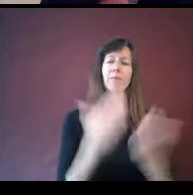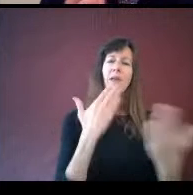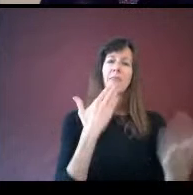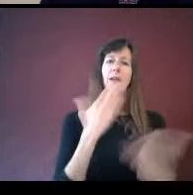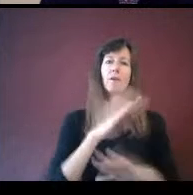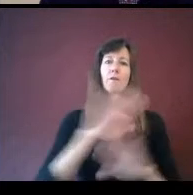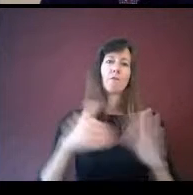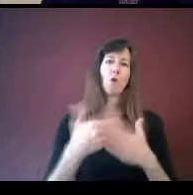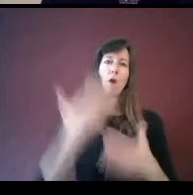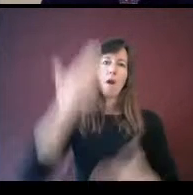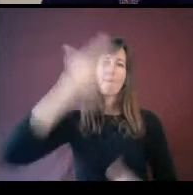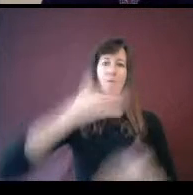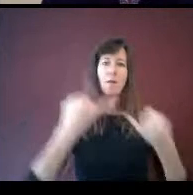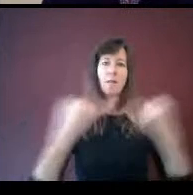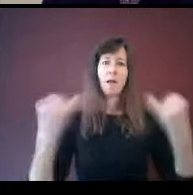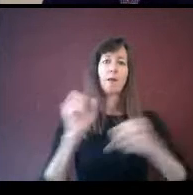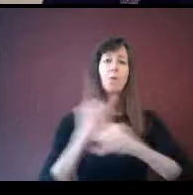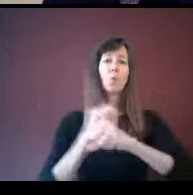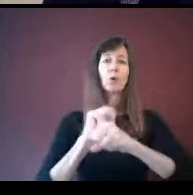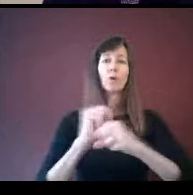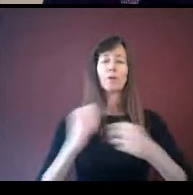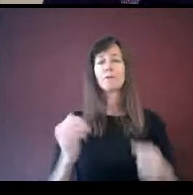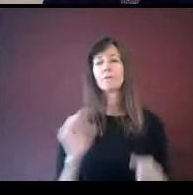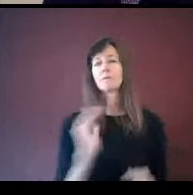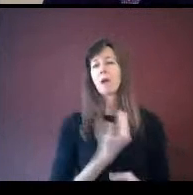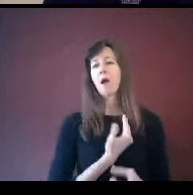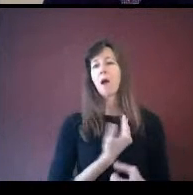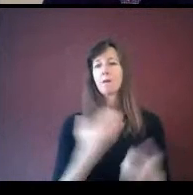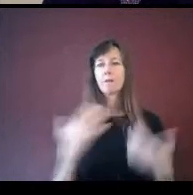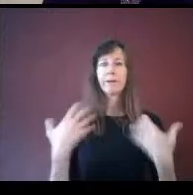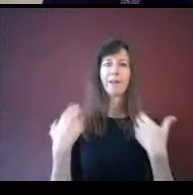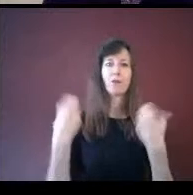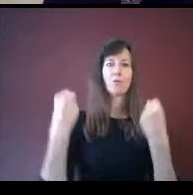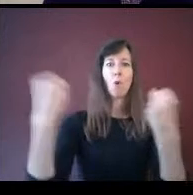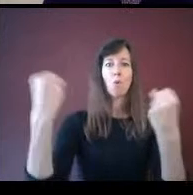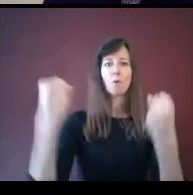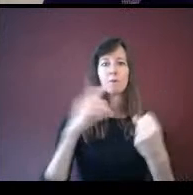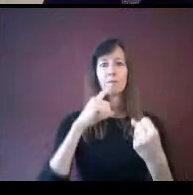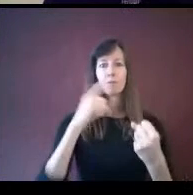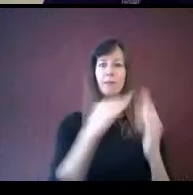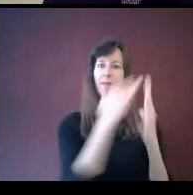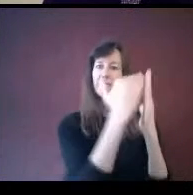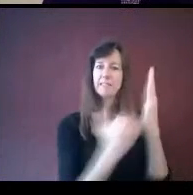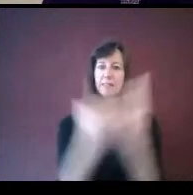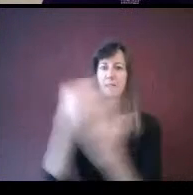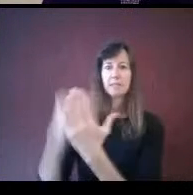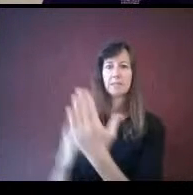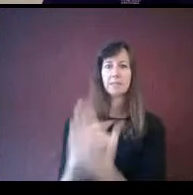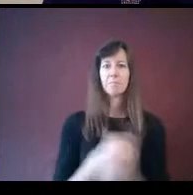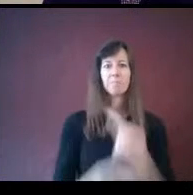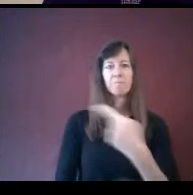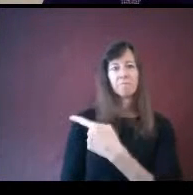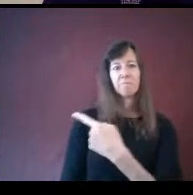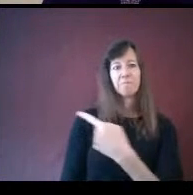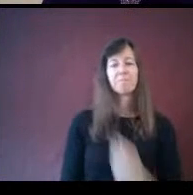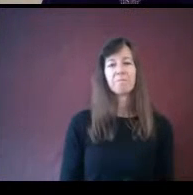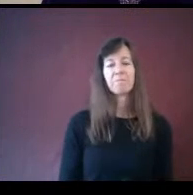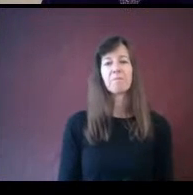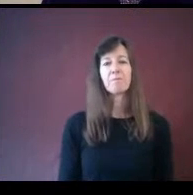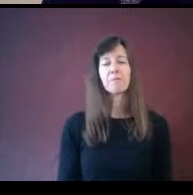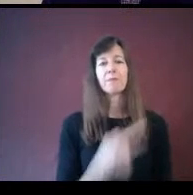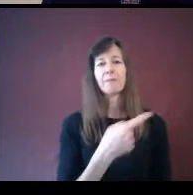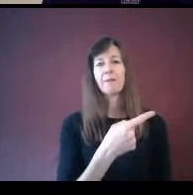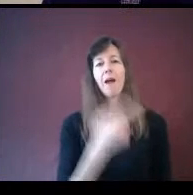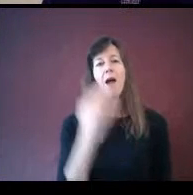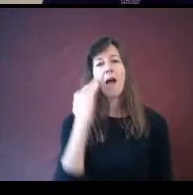heroes on this list and otherwise who have played an even greater role. I'm looking forward to